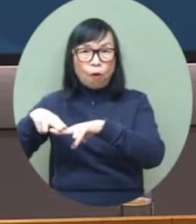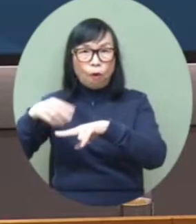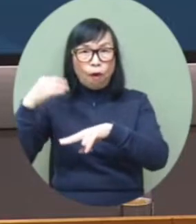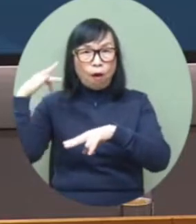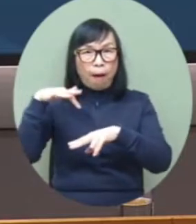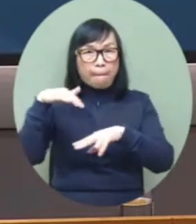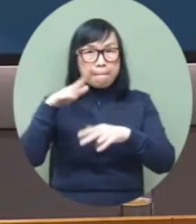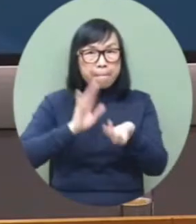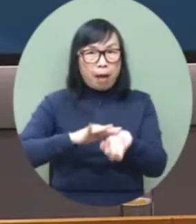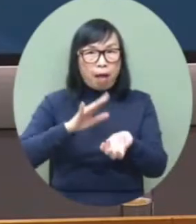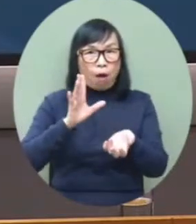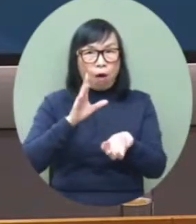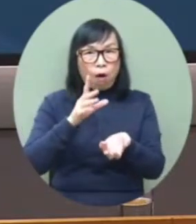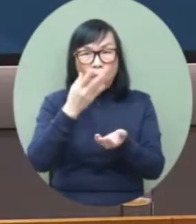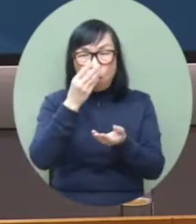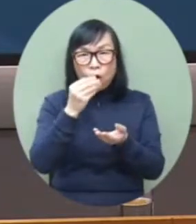mainland